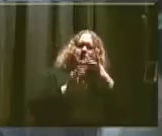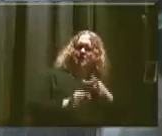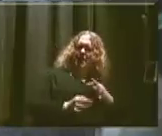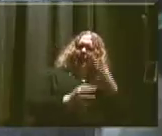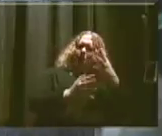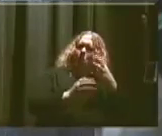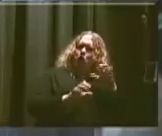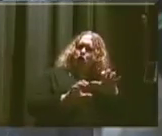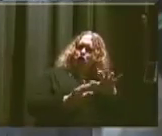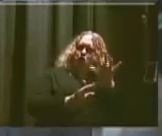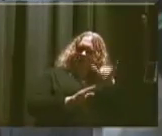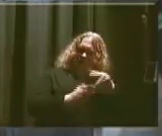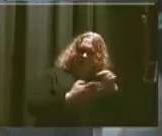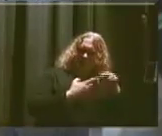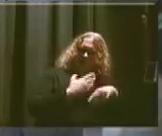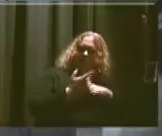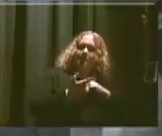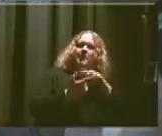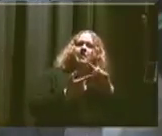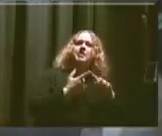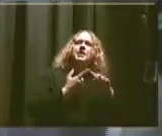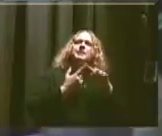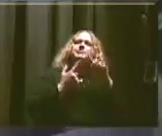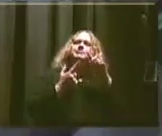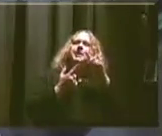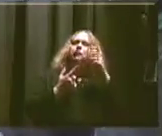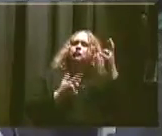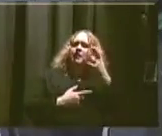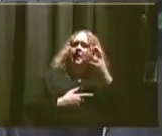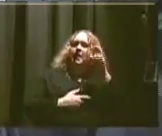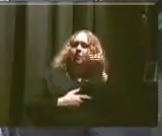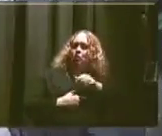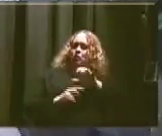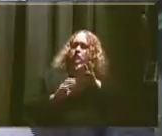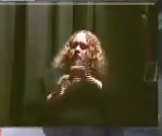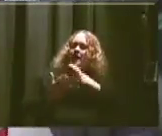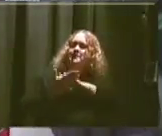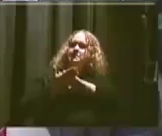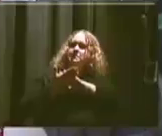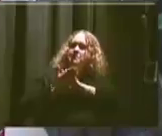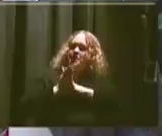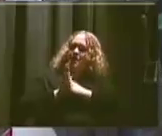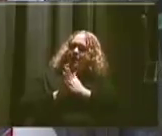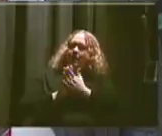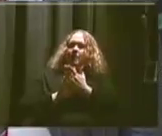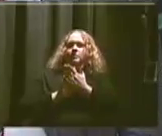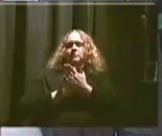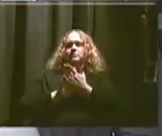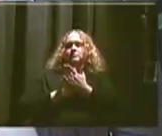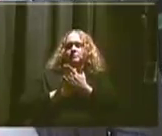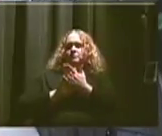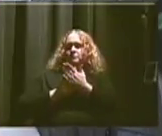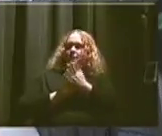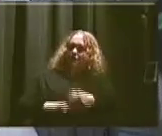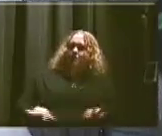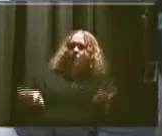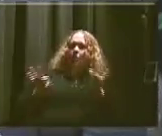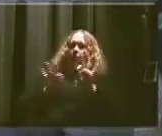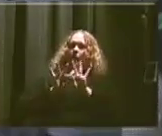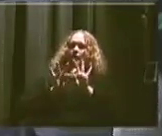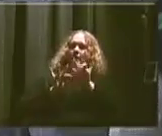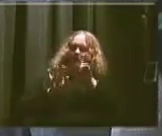do better in those classes. Now they have a focus for doing well in an academic class. We know we're not turning out a lawyer at the end of their senior